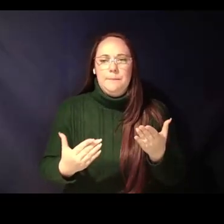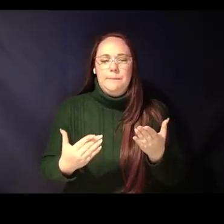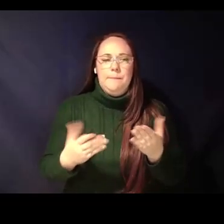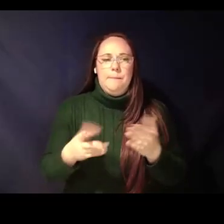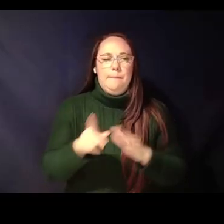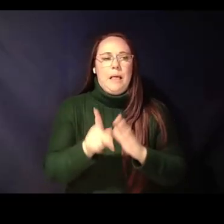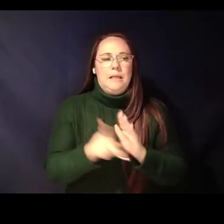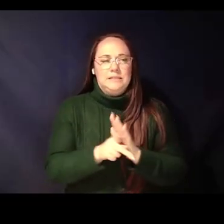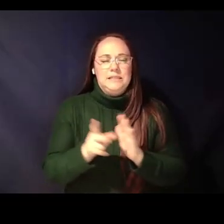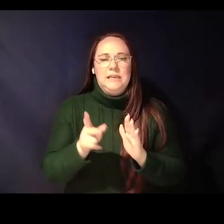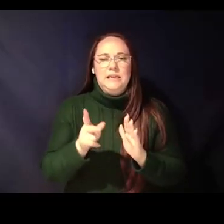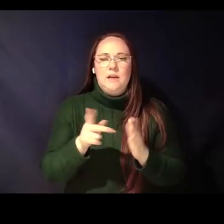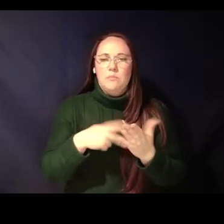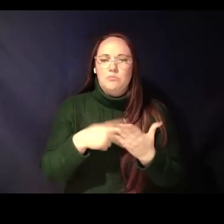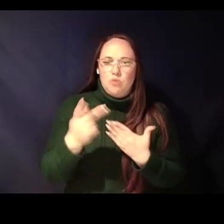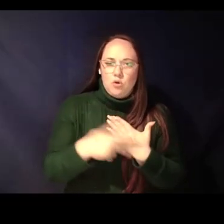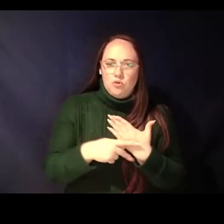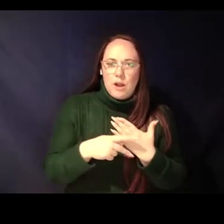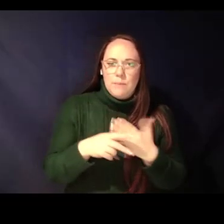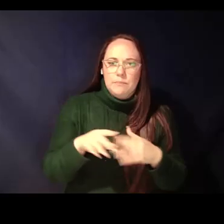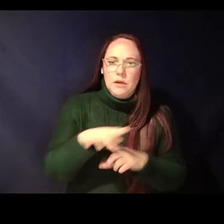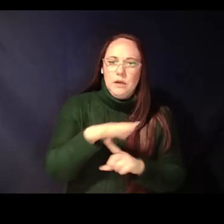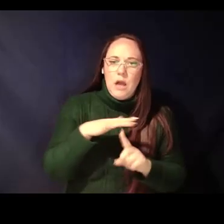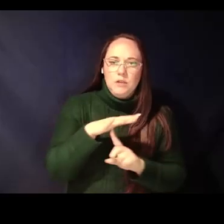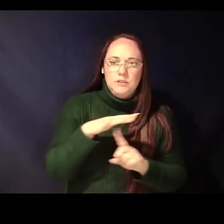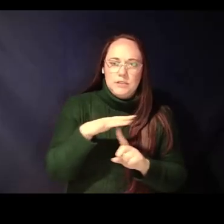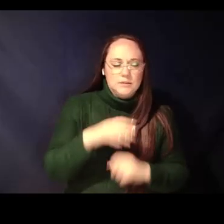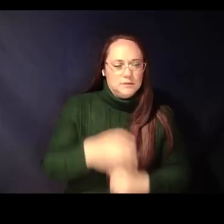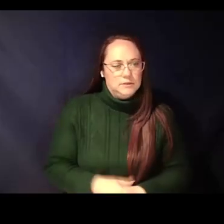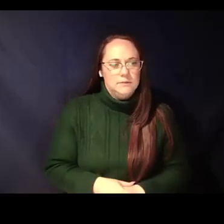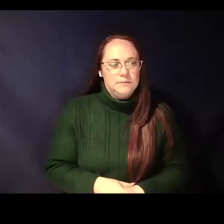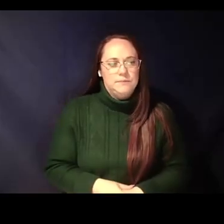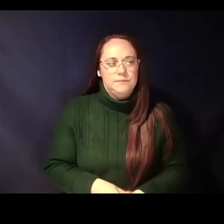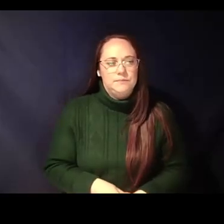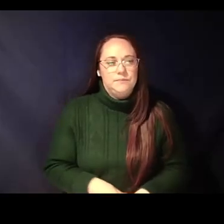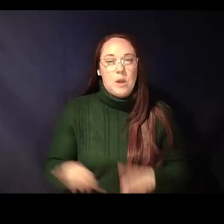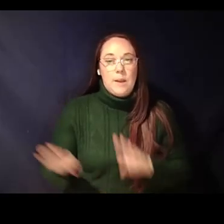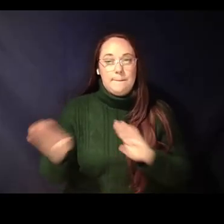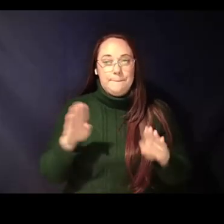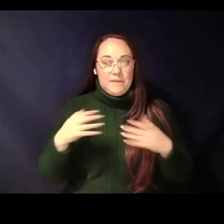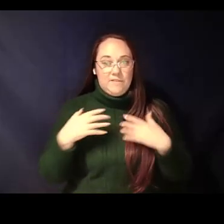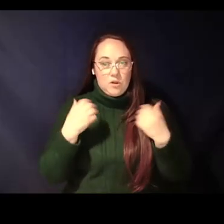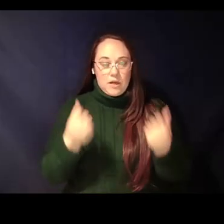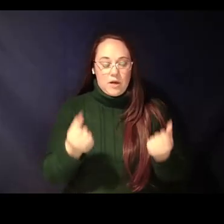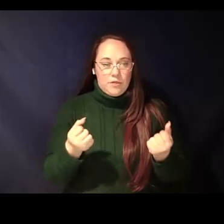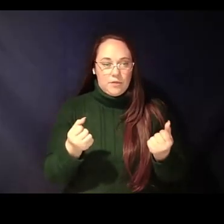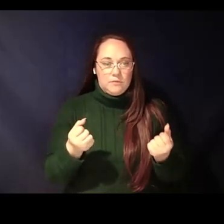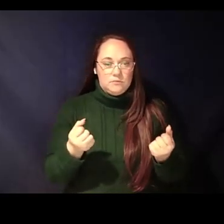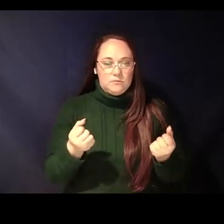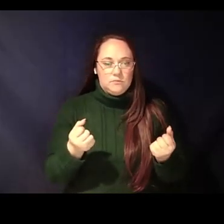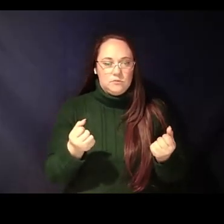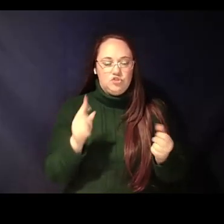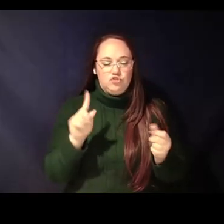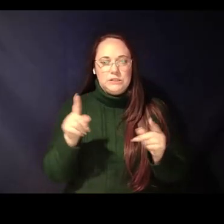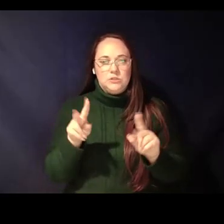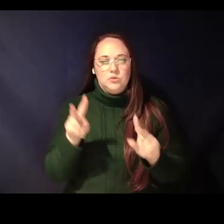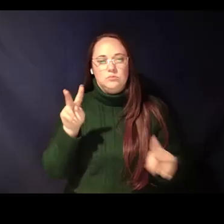and program context to each of these areas. So behavioral health. Just to take a step